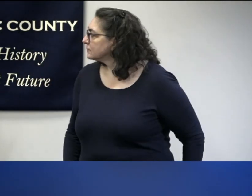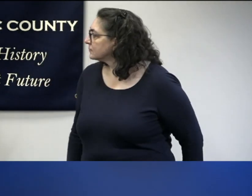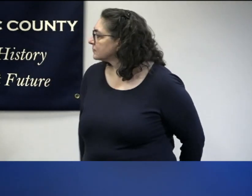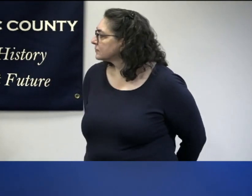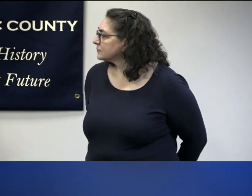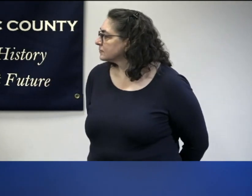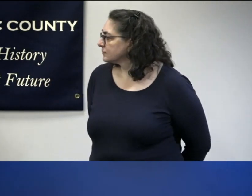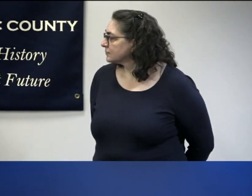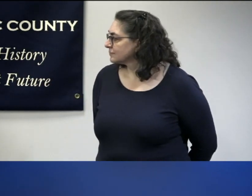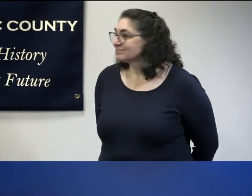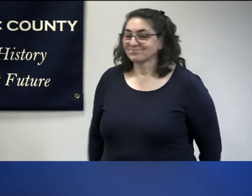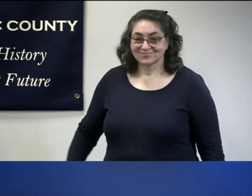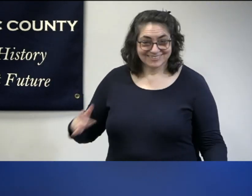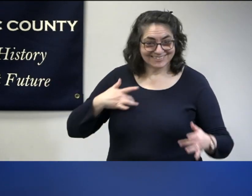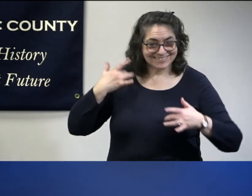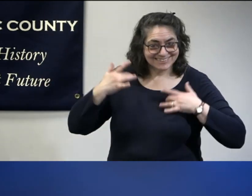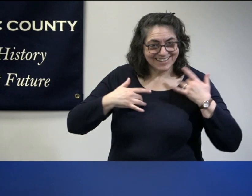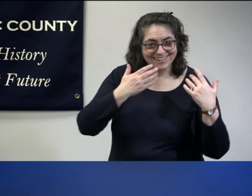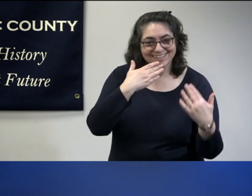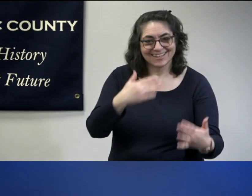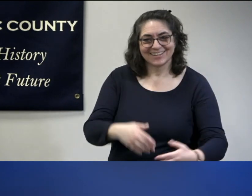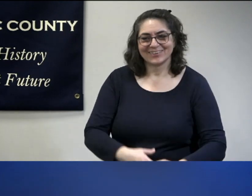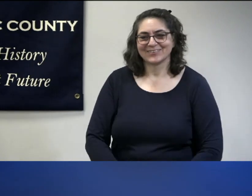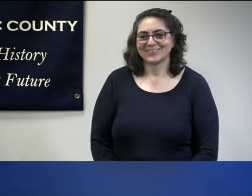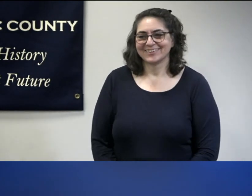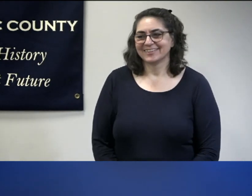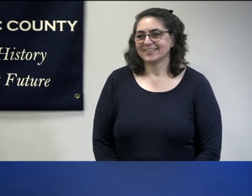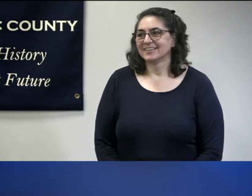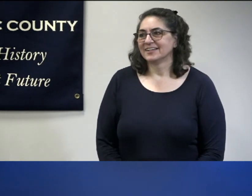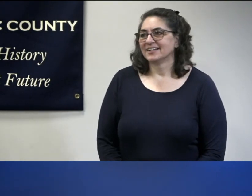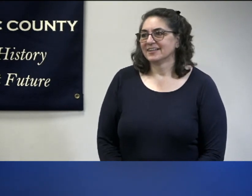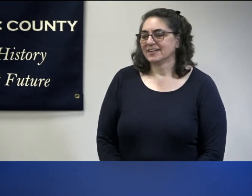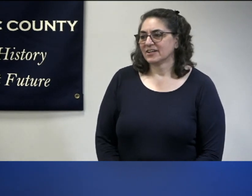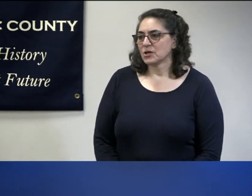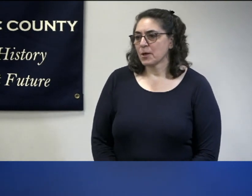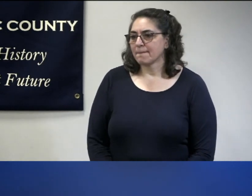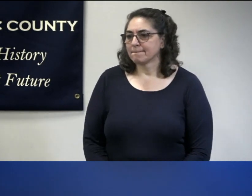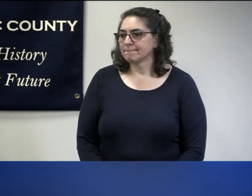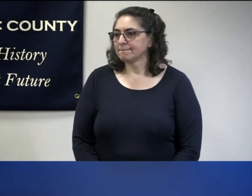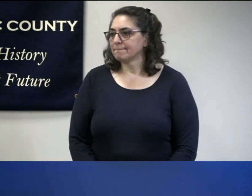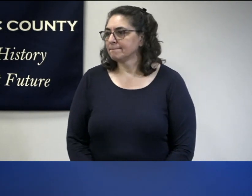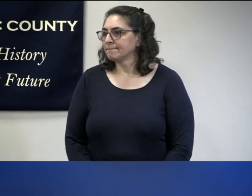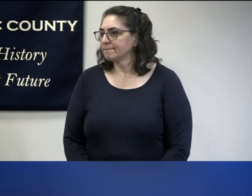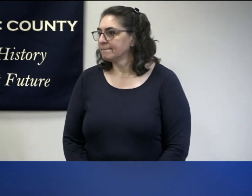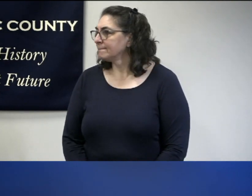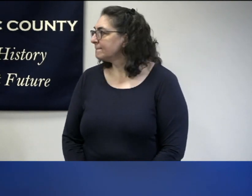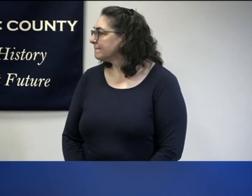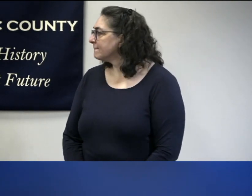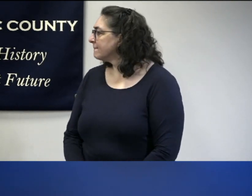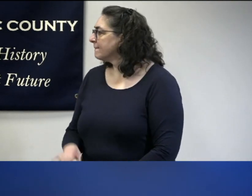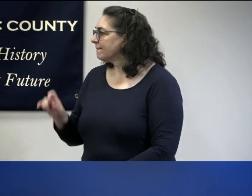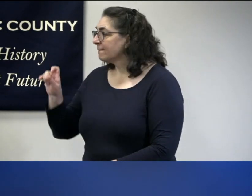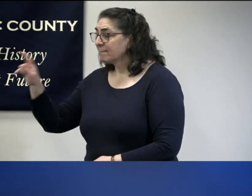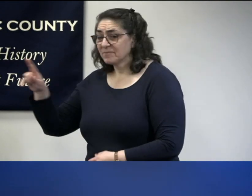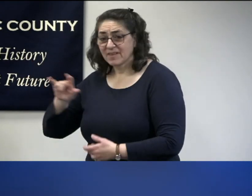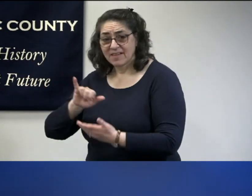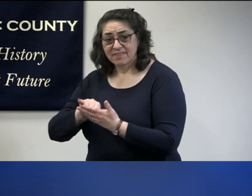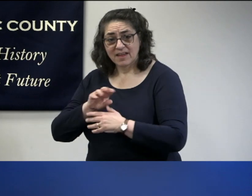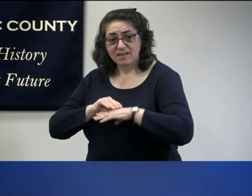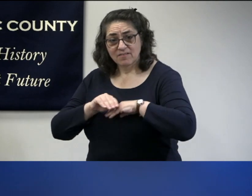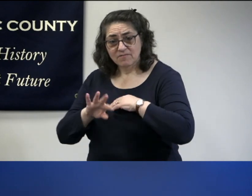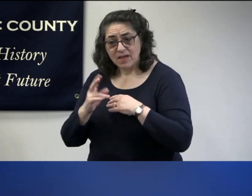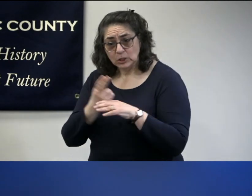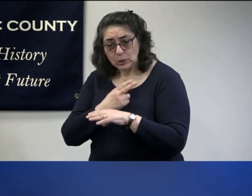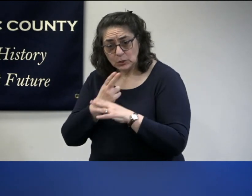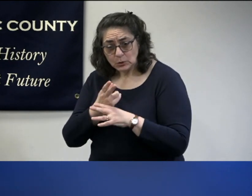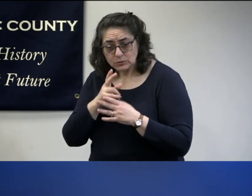Exciting. It is exciting. It will be. Thank you. Is that going to affect at all use of the building